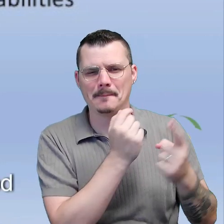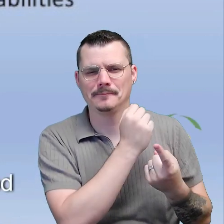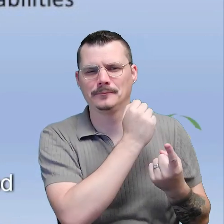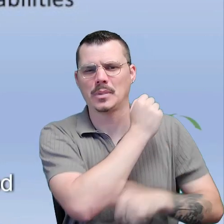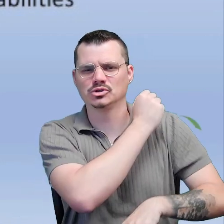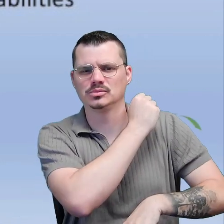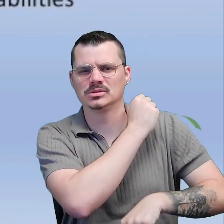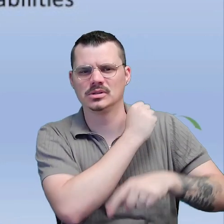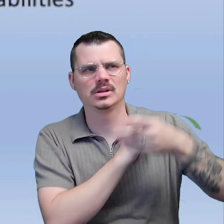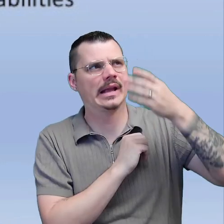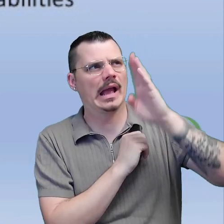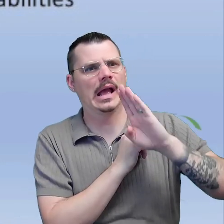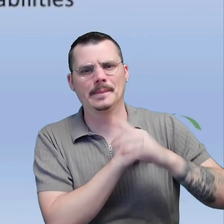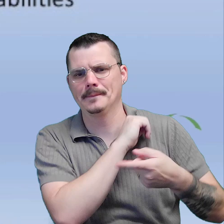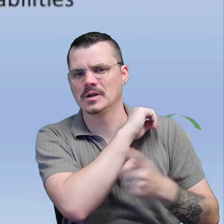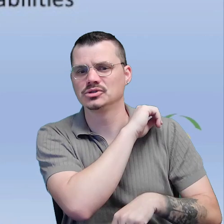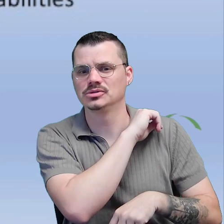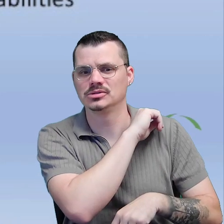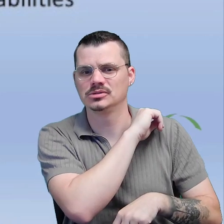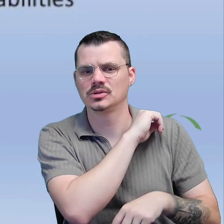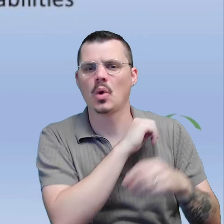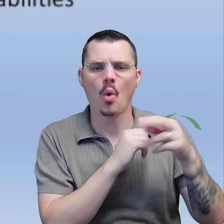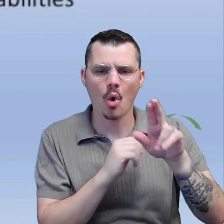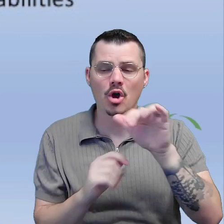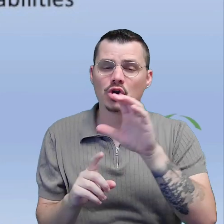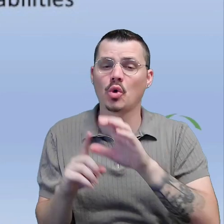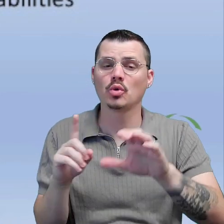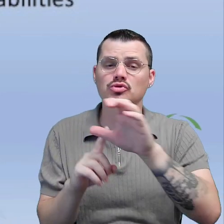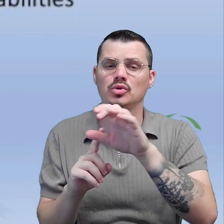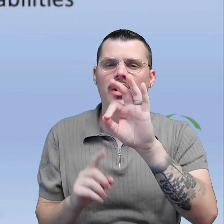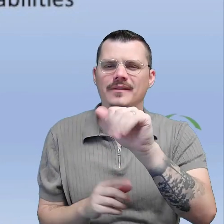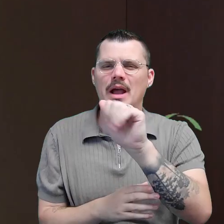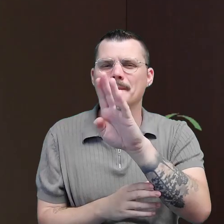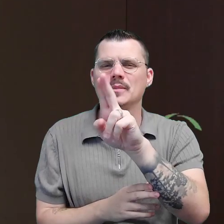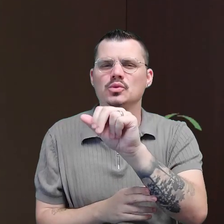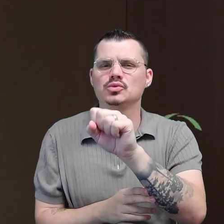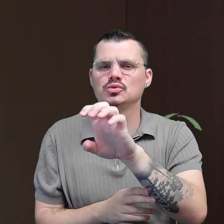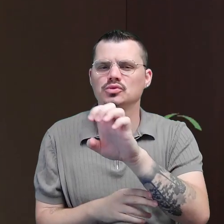punishment by God, or a culture of abuse.